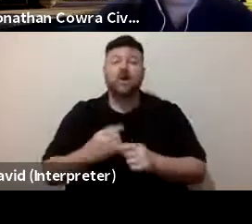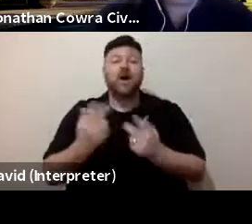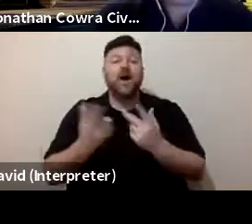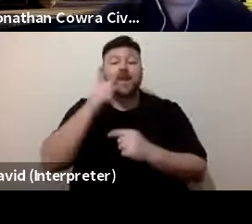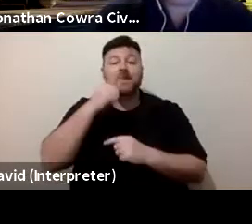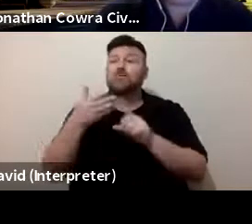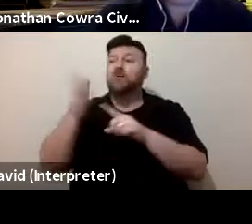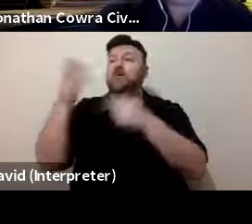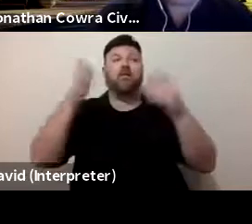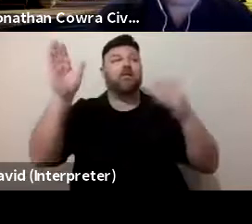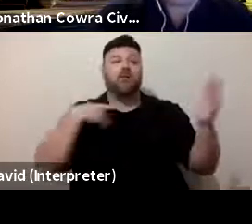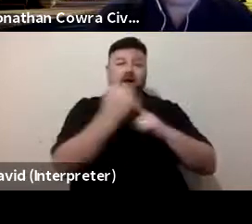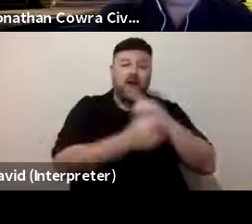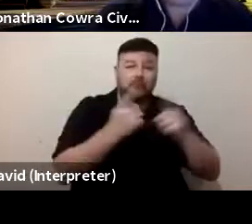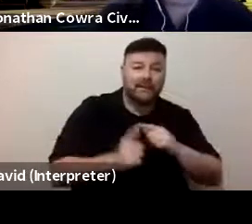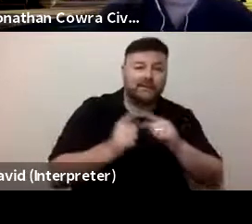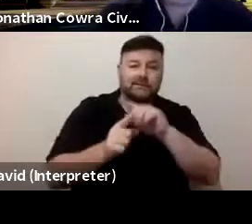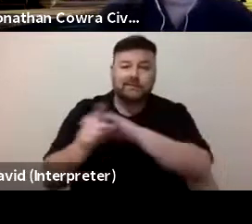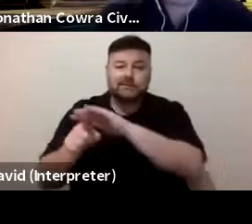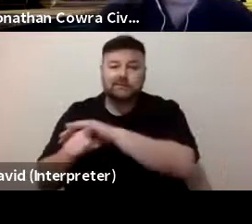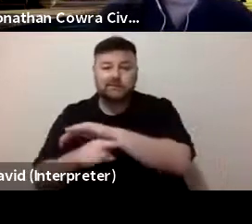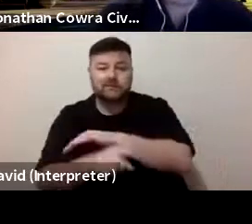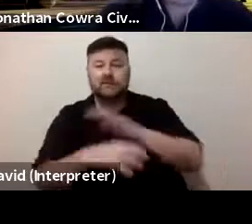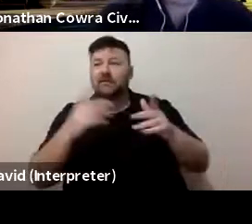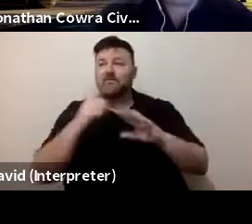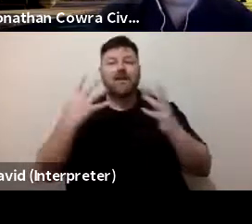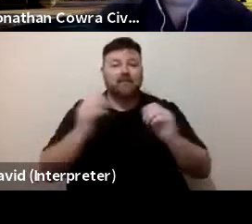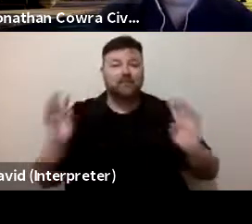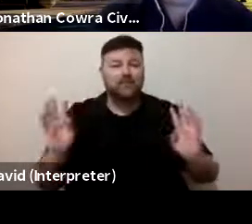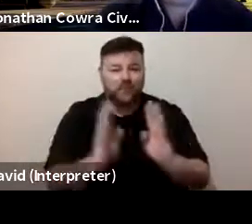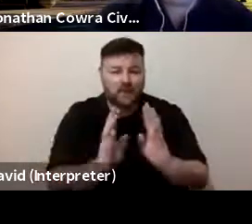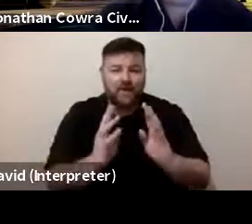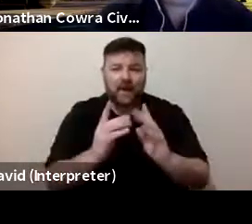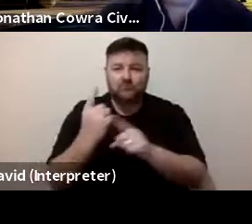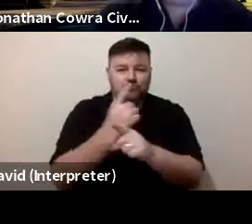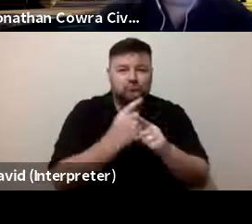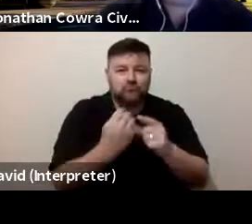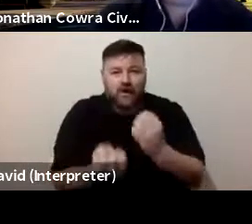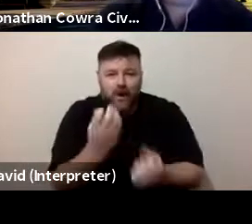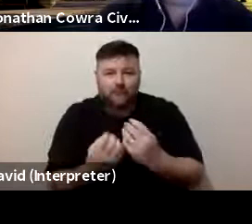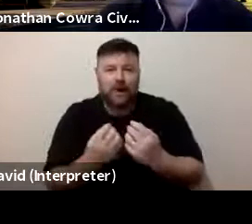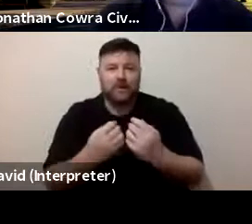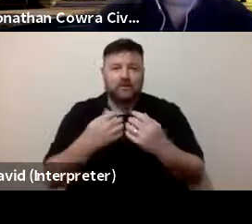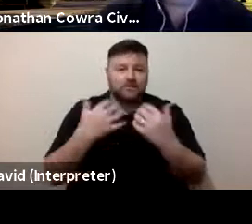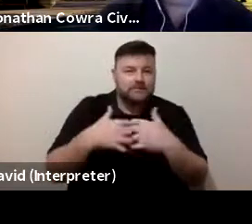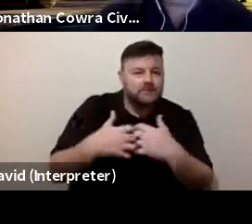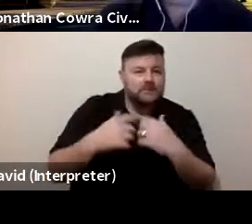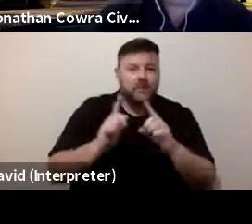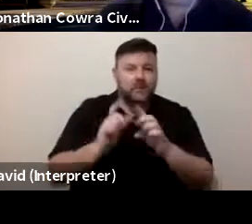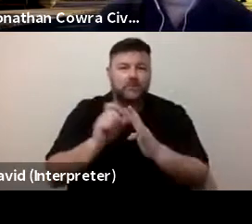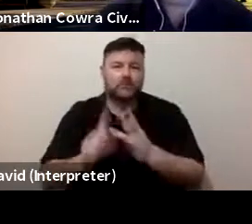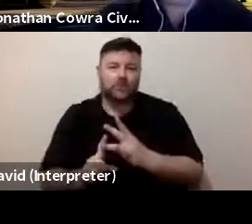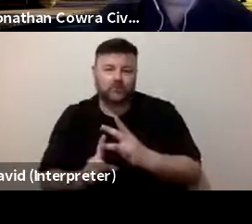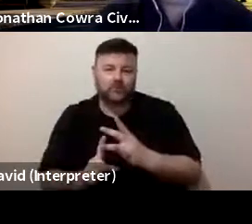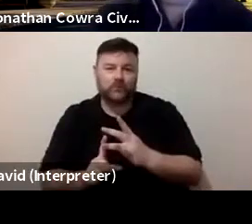to actually come together and tackle some of the challenges and look to some of the opportunities that lie ahead